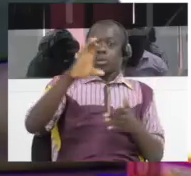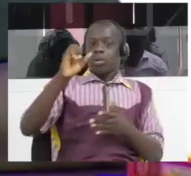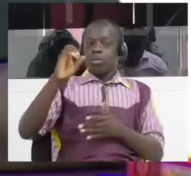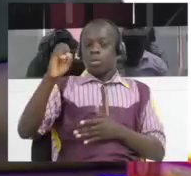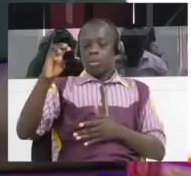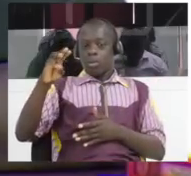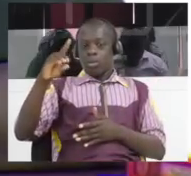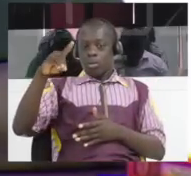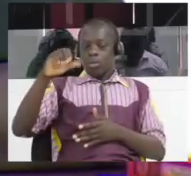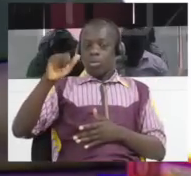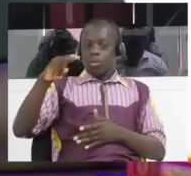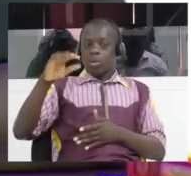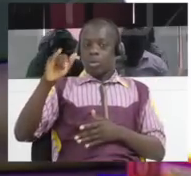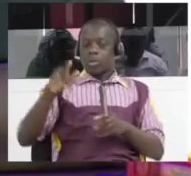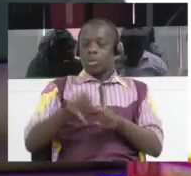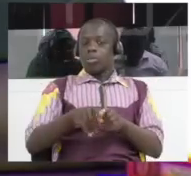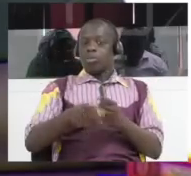and just a month before my